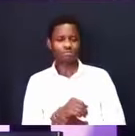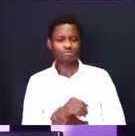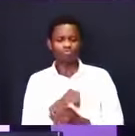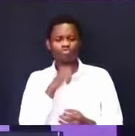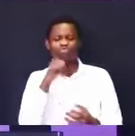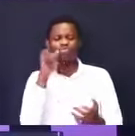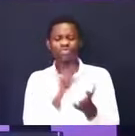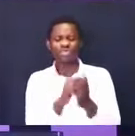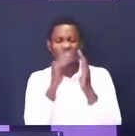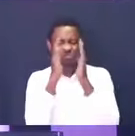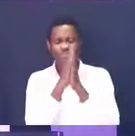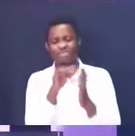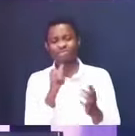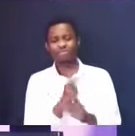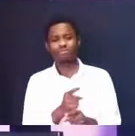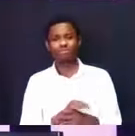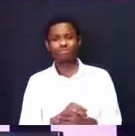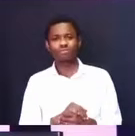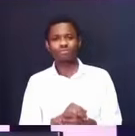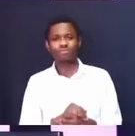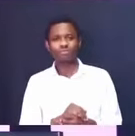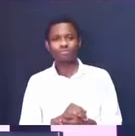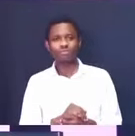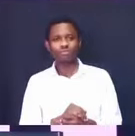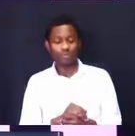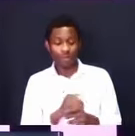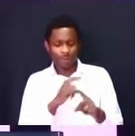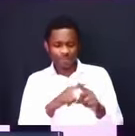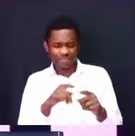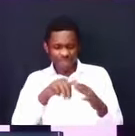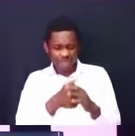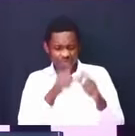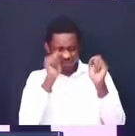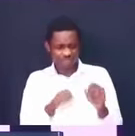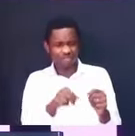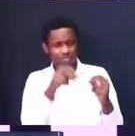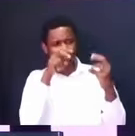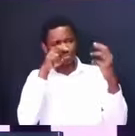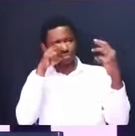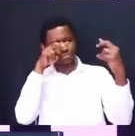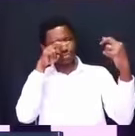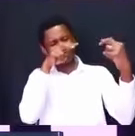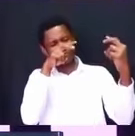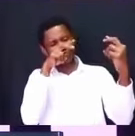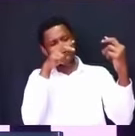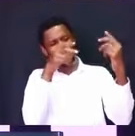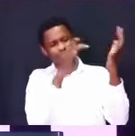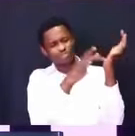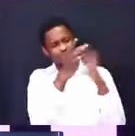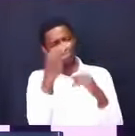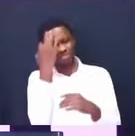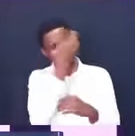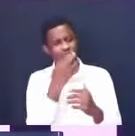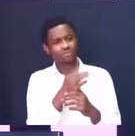call prayer. But your ability to gaze on his face and allow him